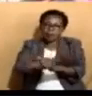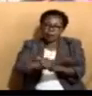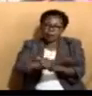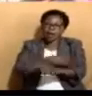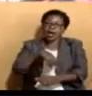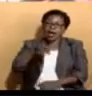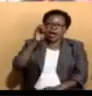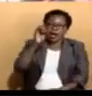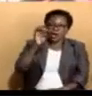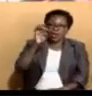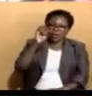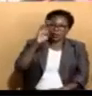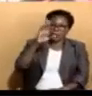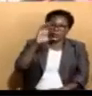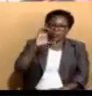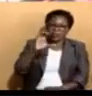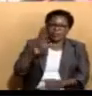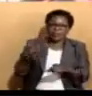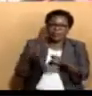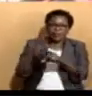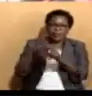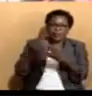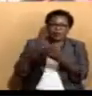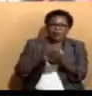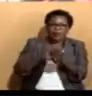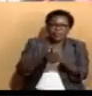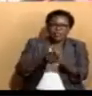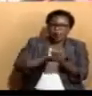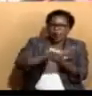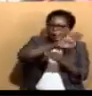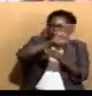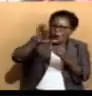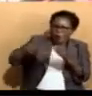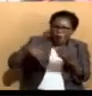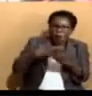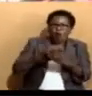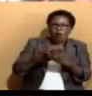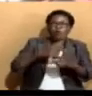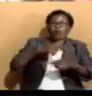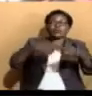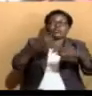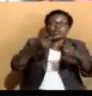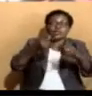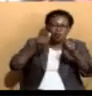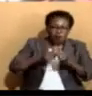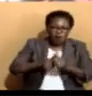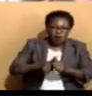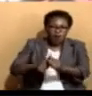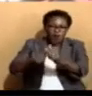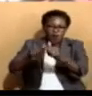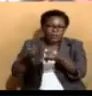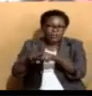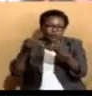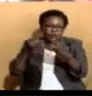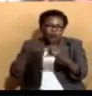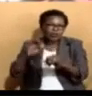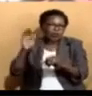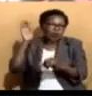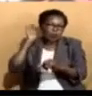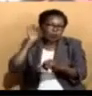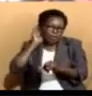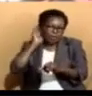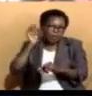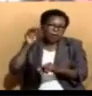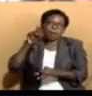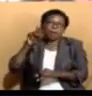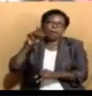And IEBC had changed all its procedures to obey the minor KI decision. Then